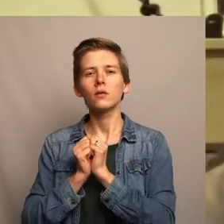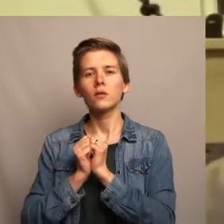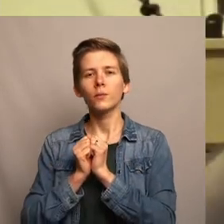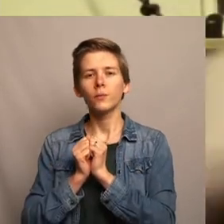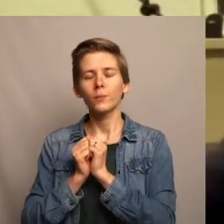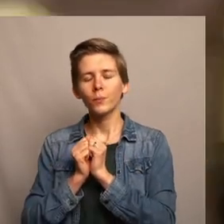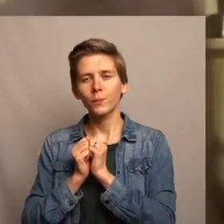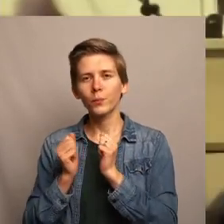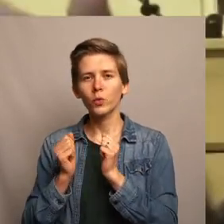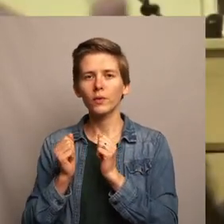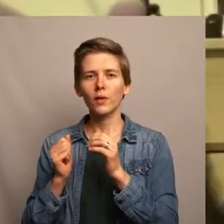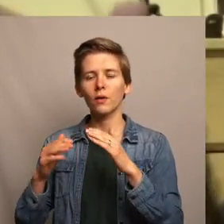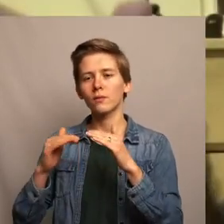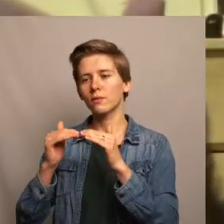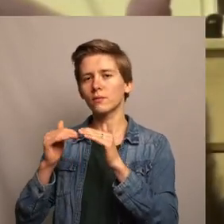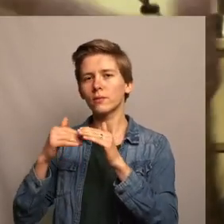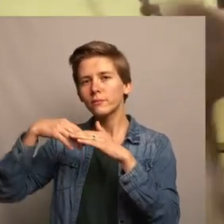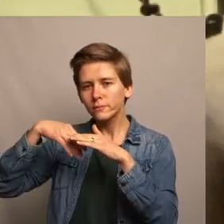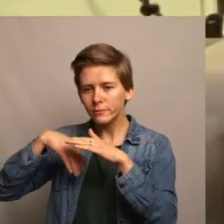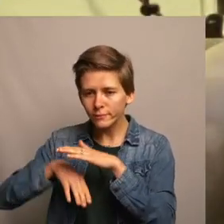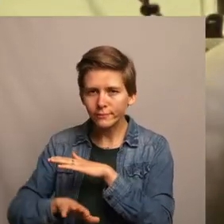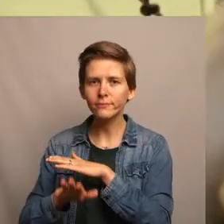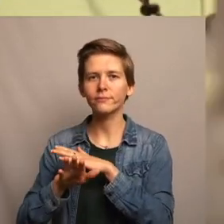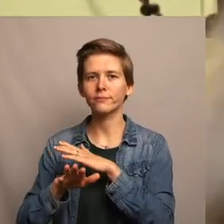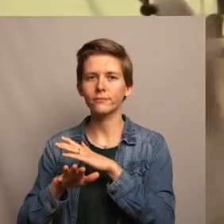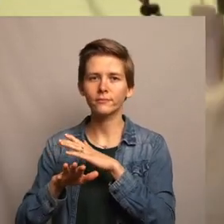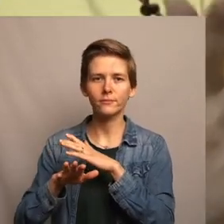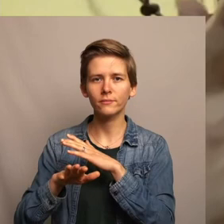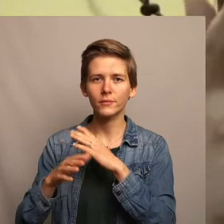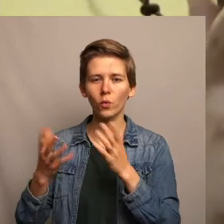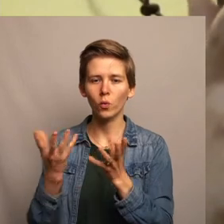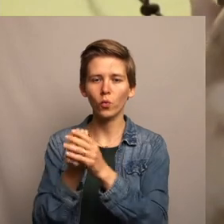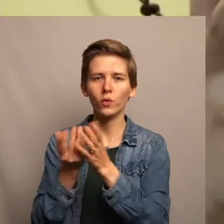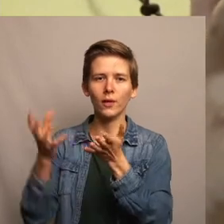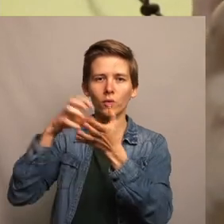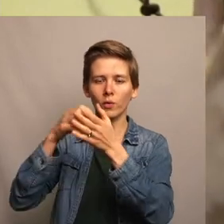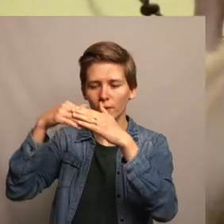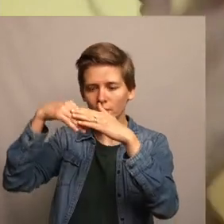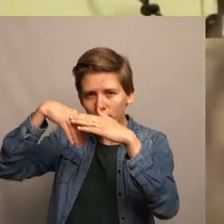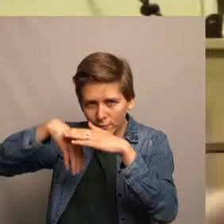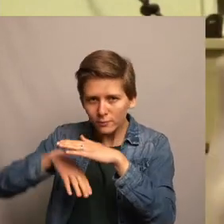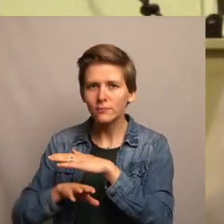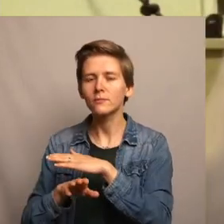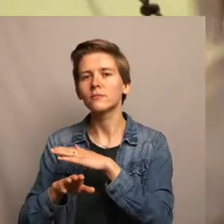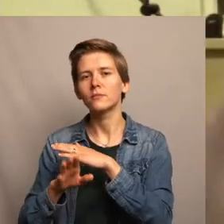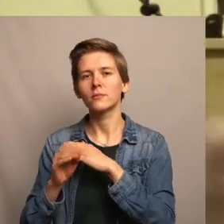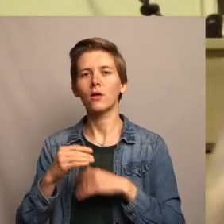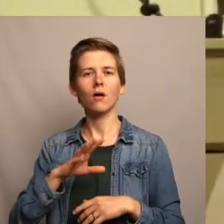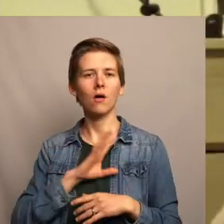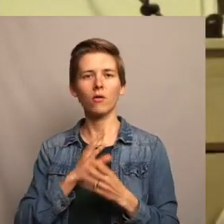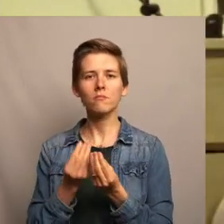in the kind of underground tunnels of society, there is the kind of the material,